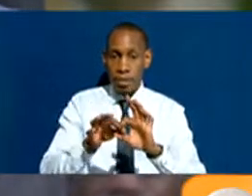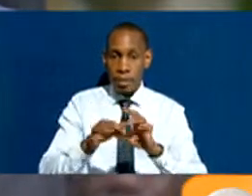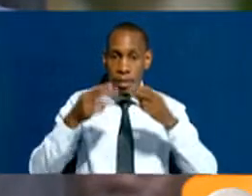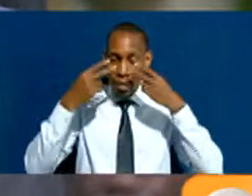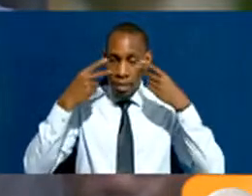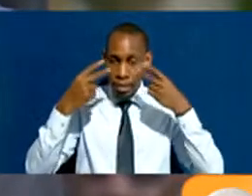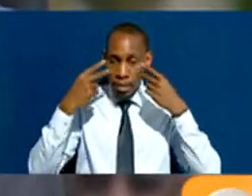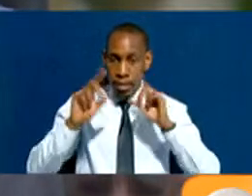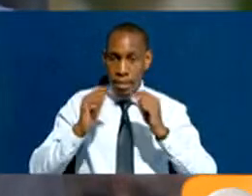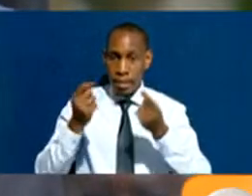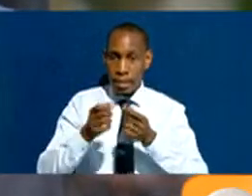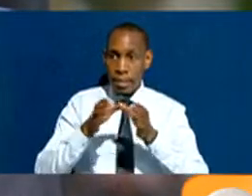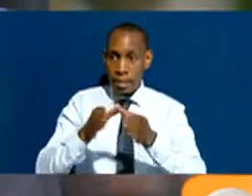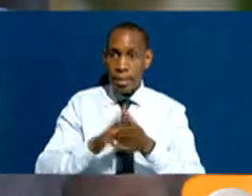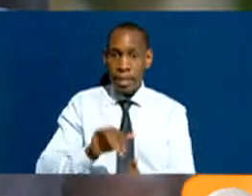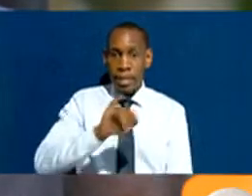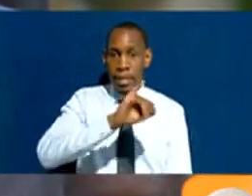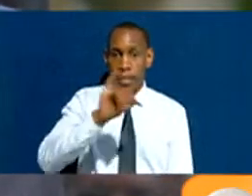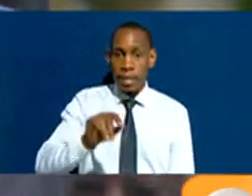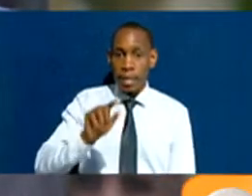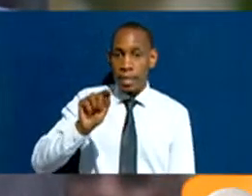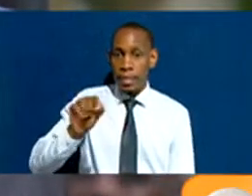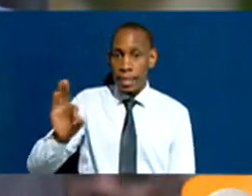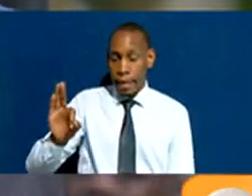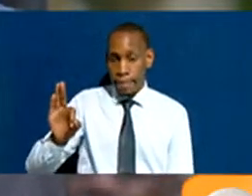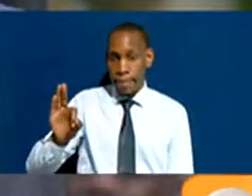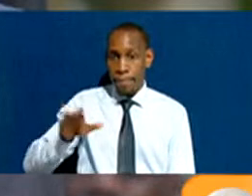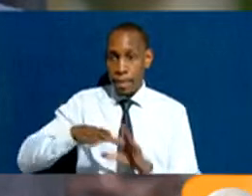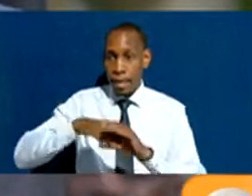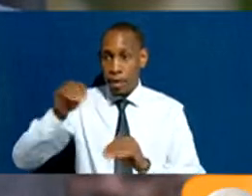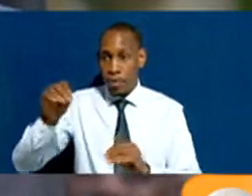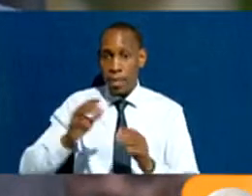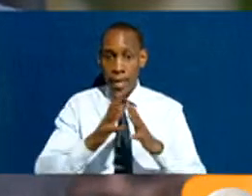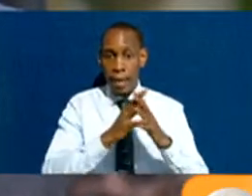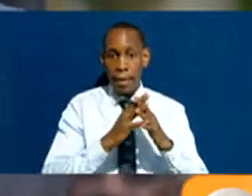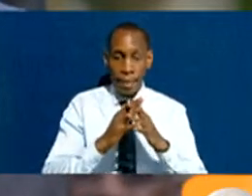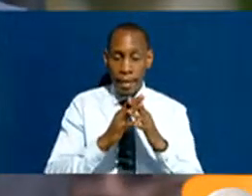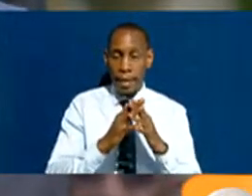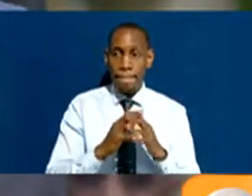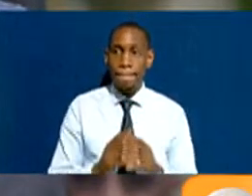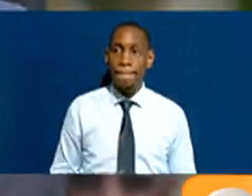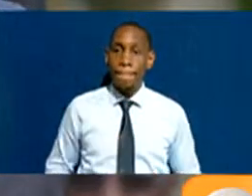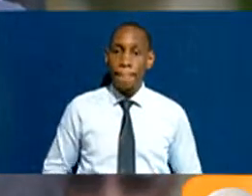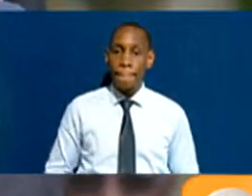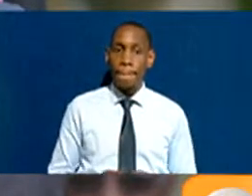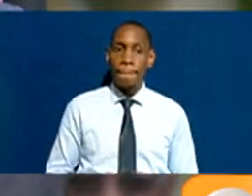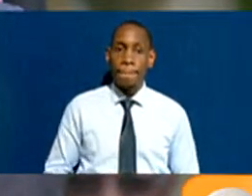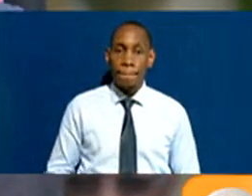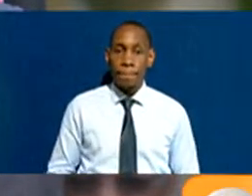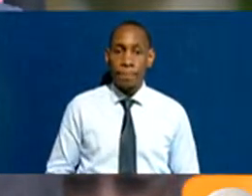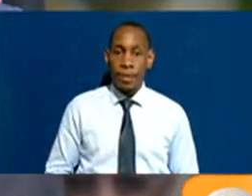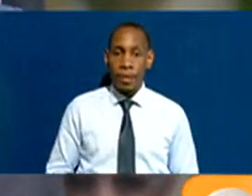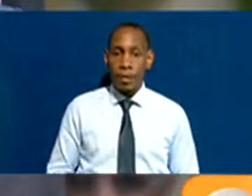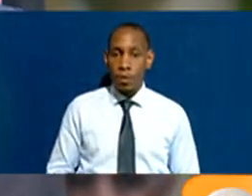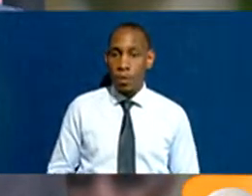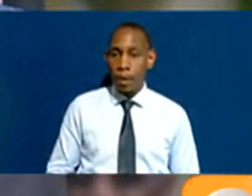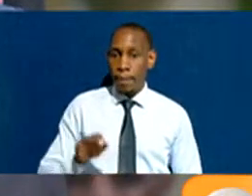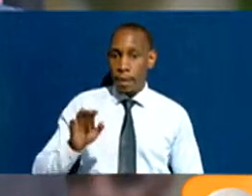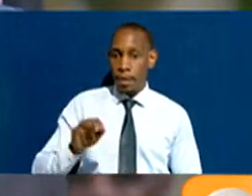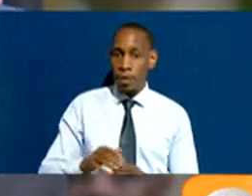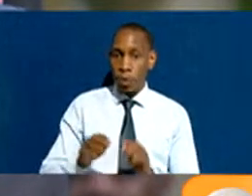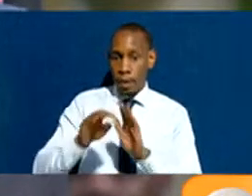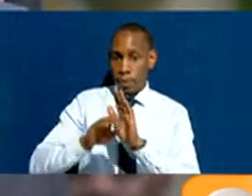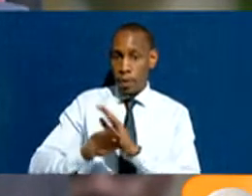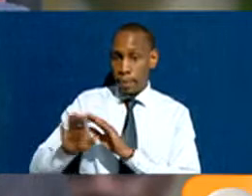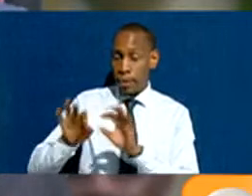Terrorism Task Force, JTTF, outside of the United States. Under this prestigious